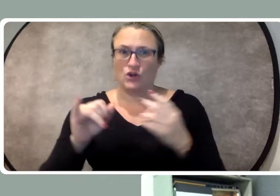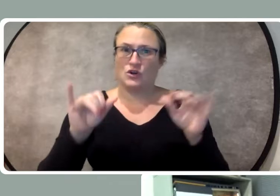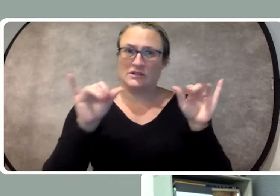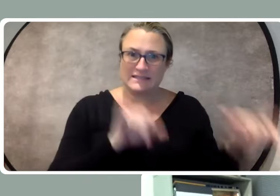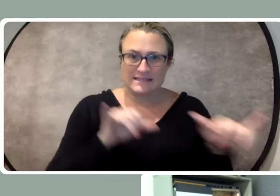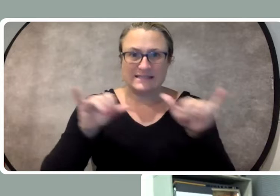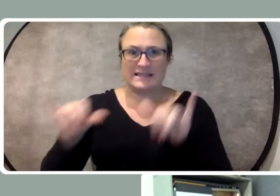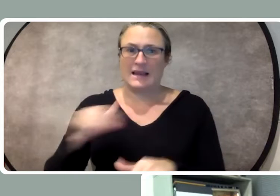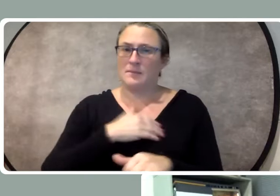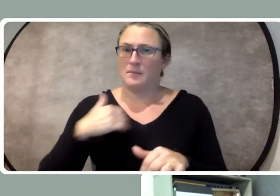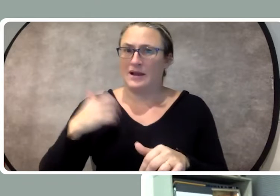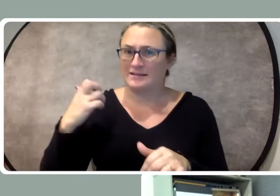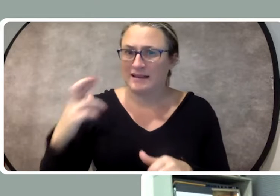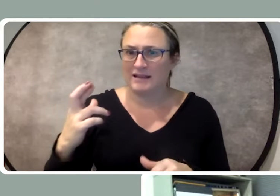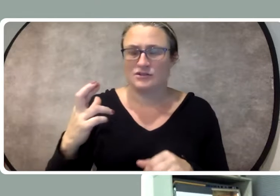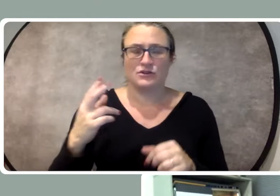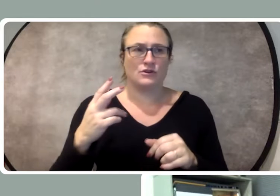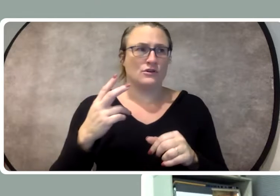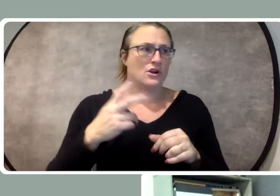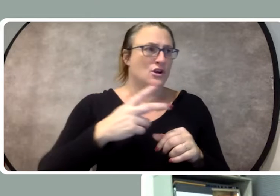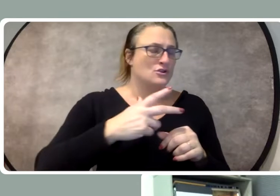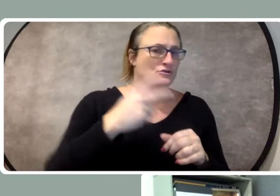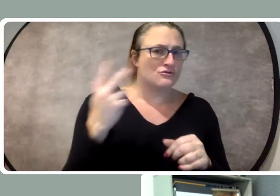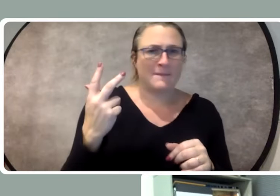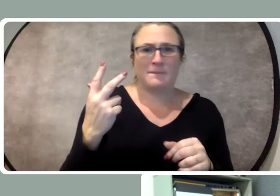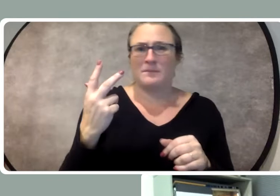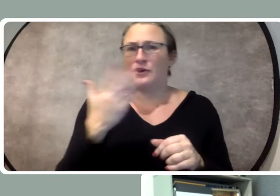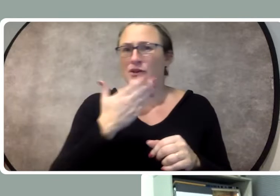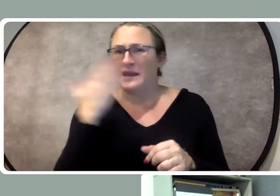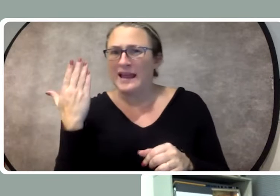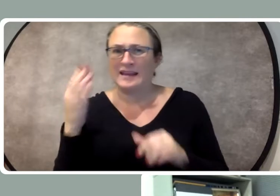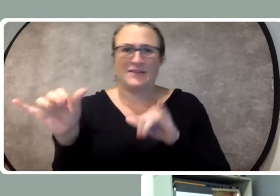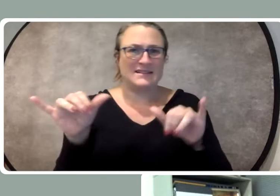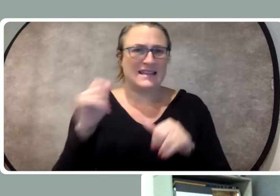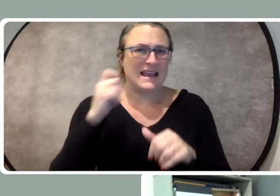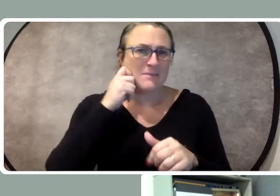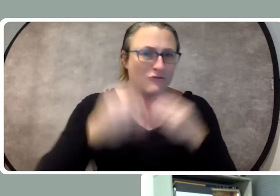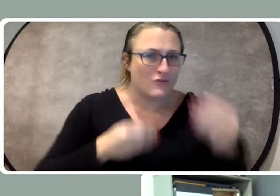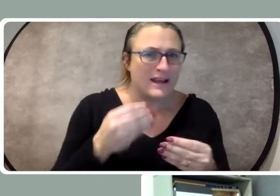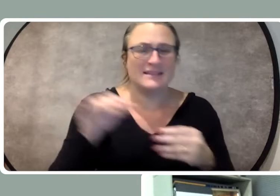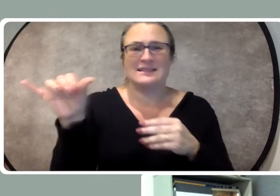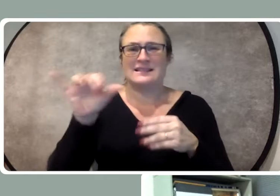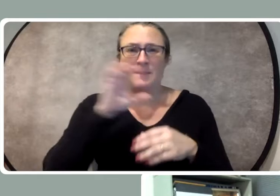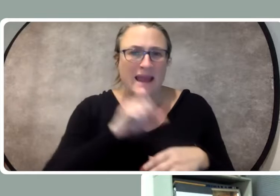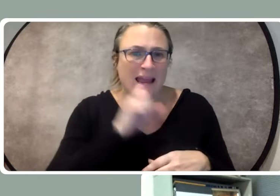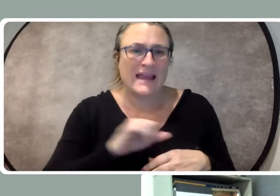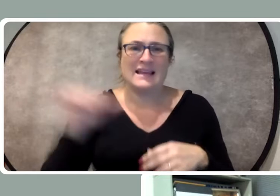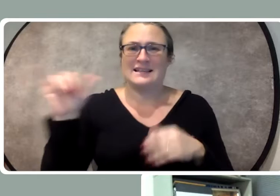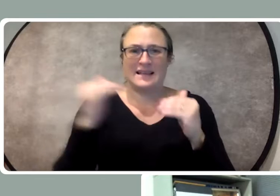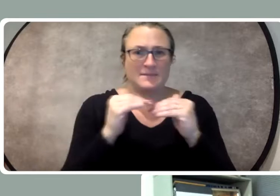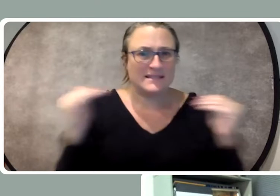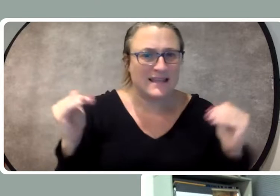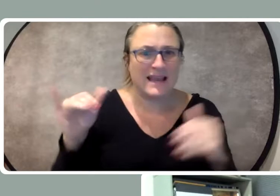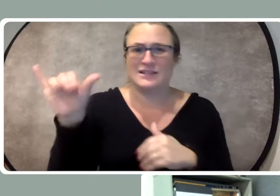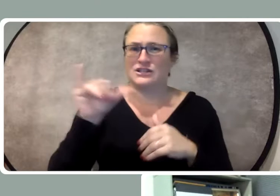both triple negative, same race, same age, same grade of disease, same